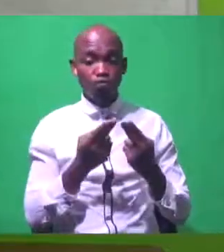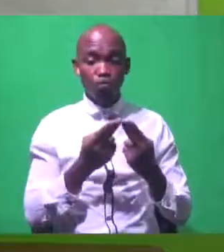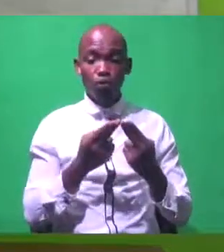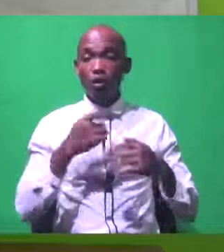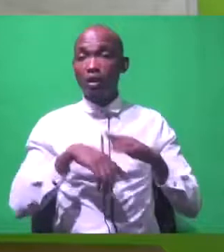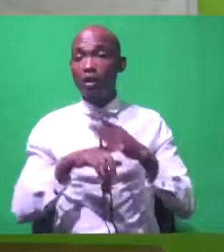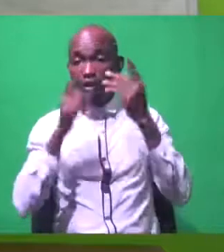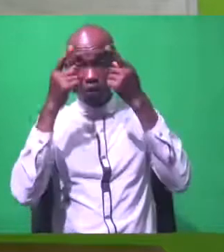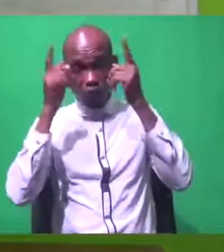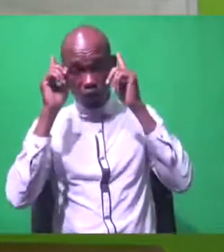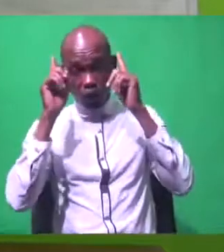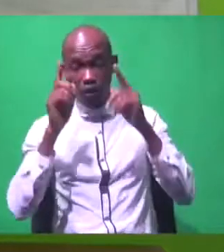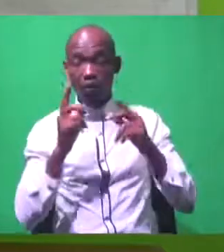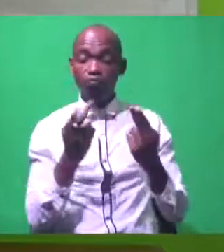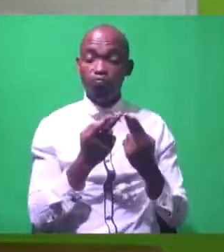universities. So